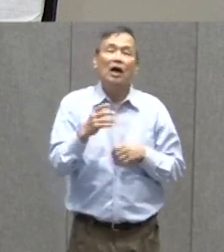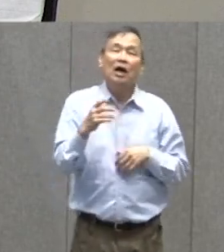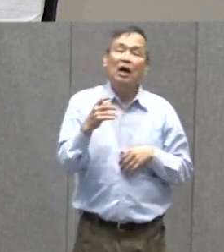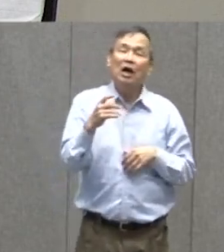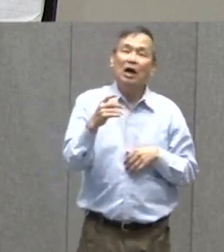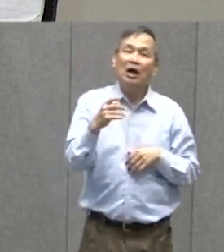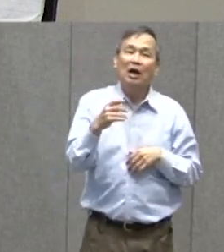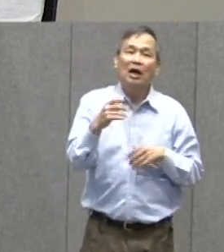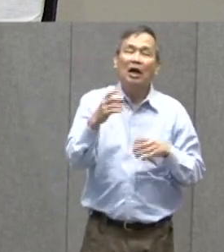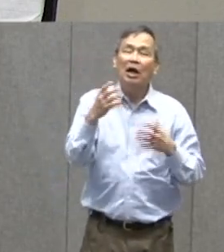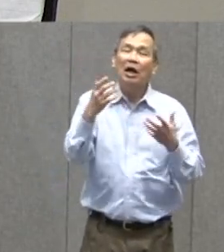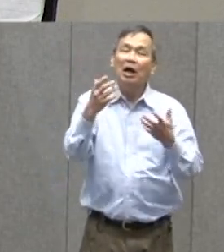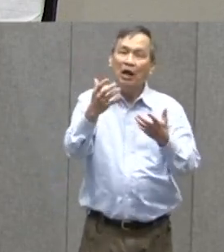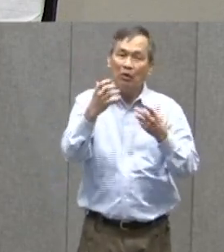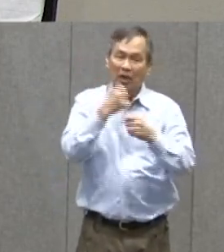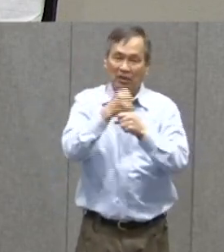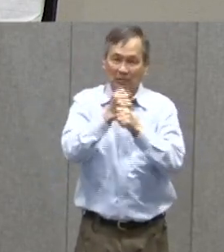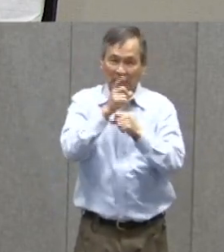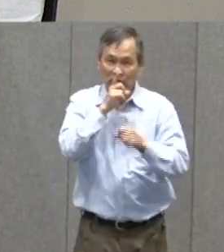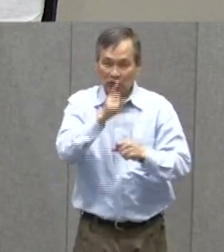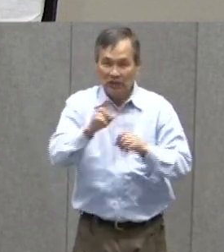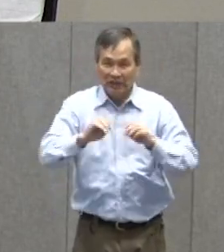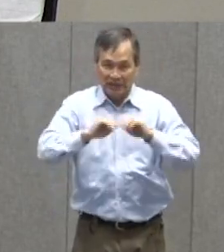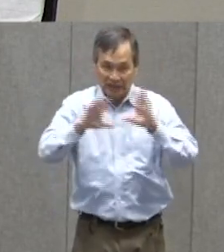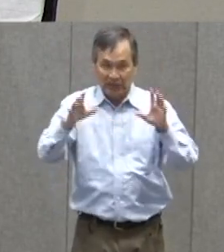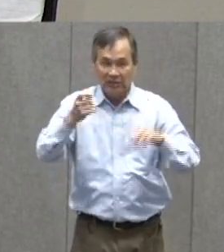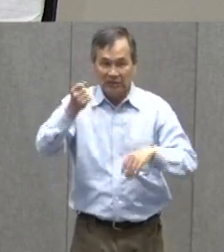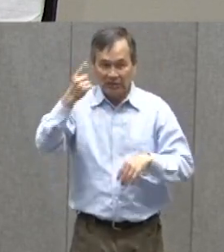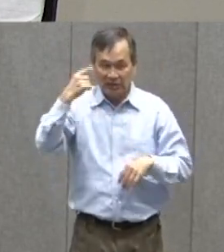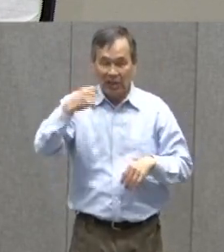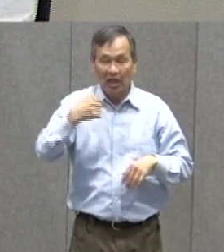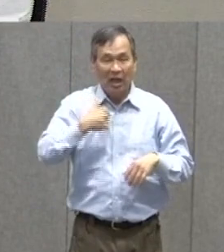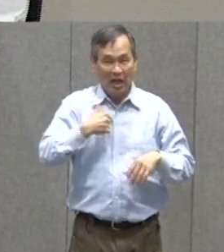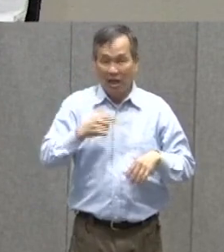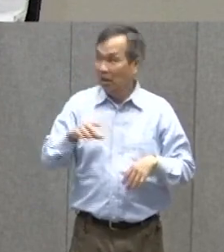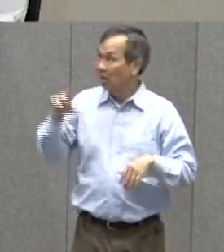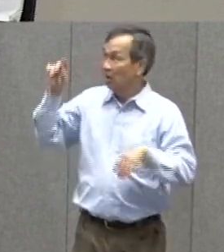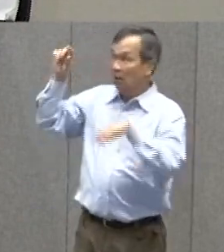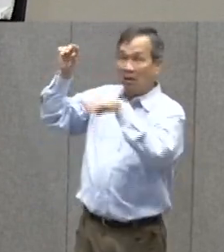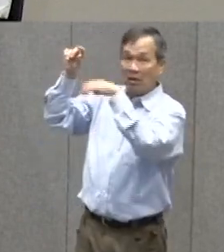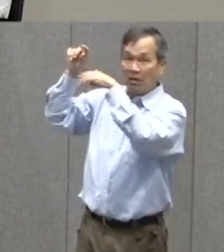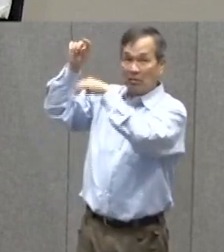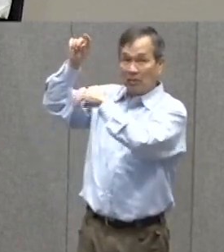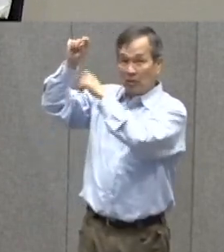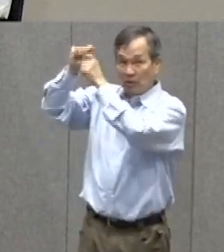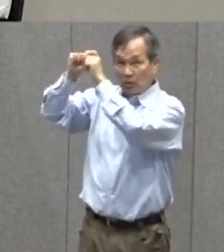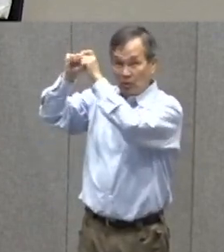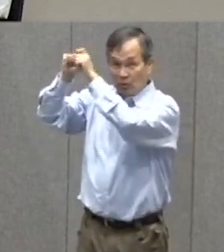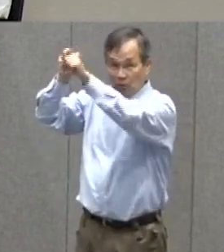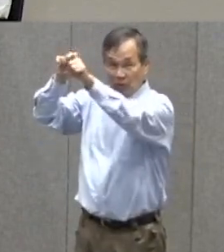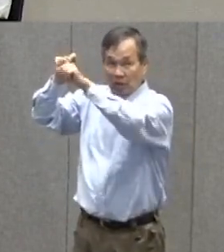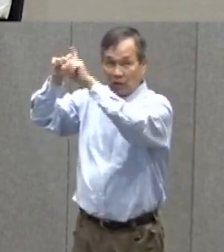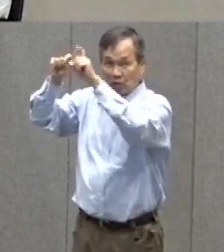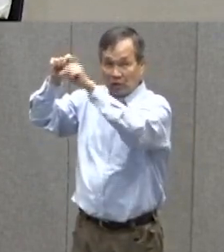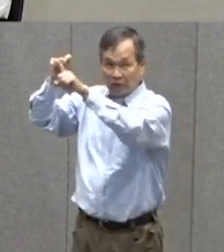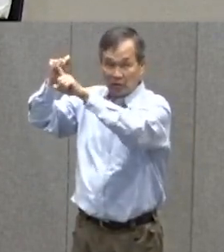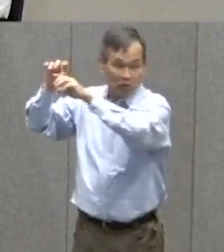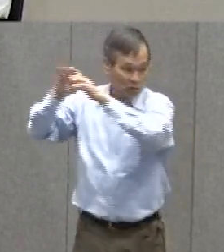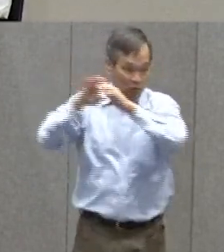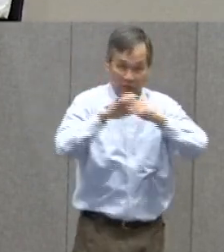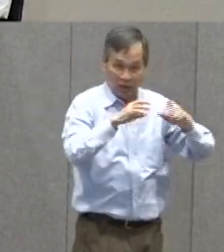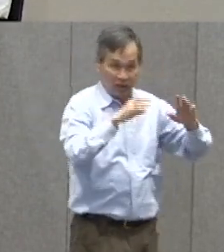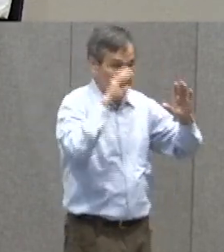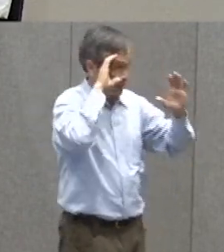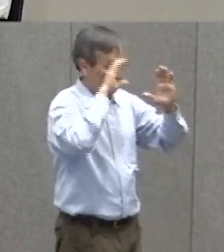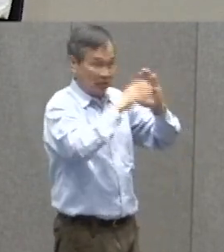probably didn't reinforce. Remember, we were supposed to, I was writing the questions in regards to the lady in the